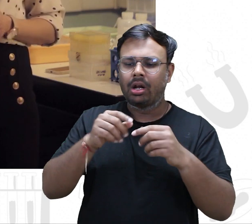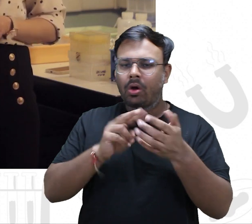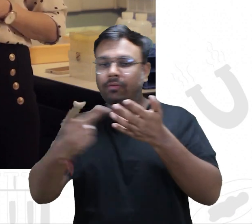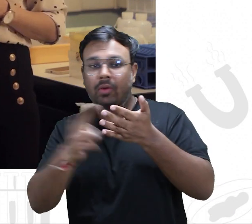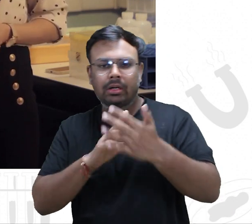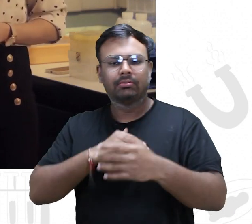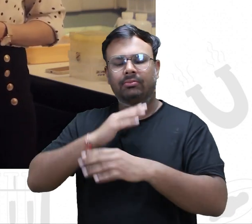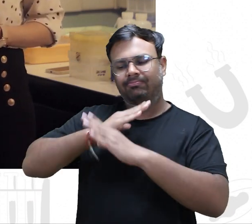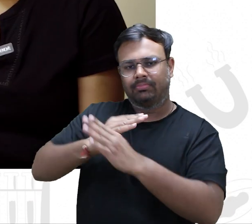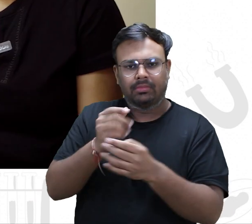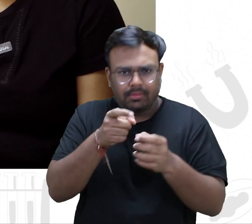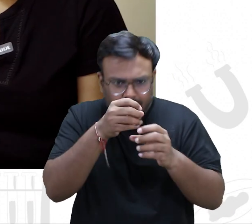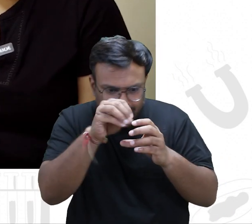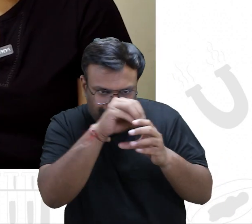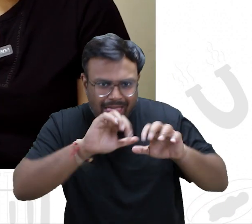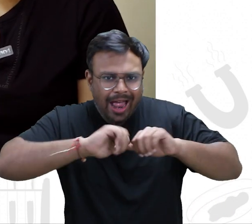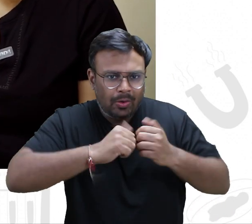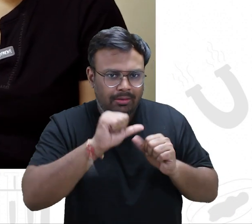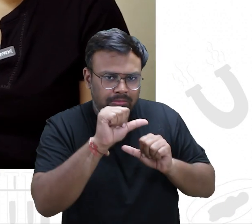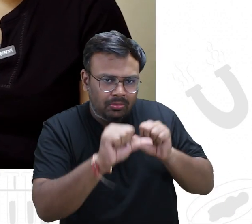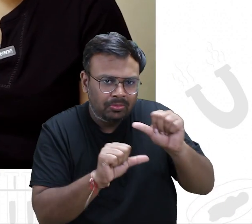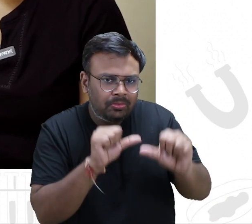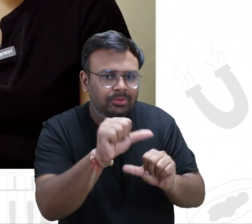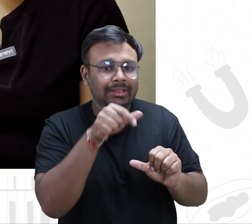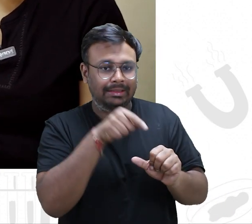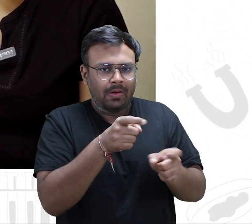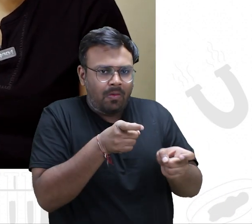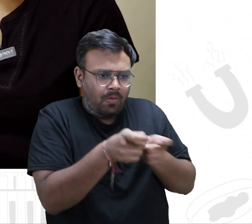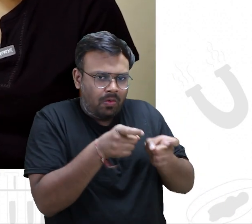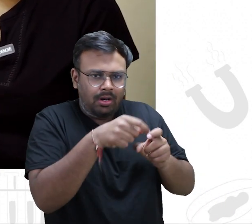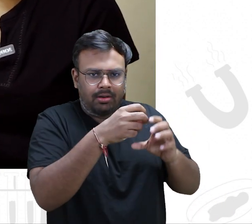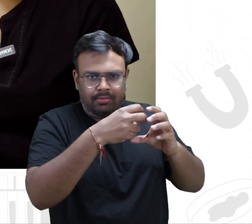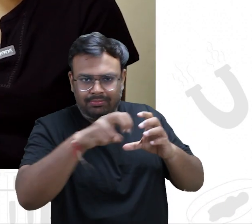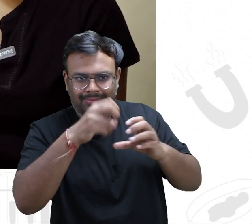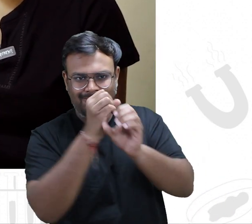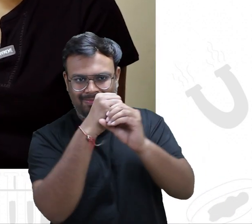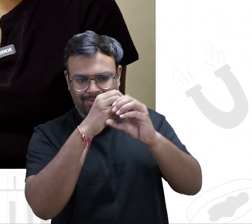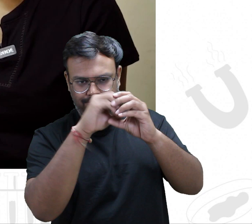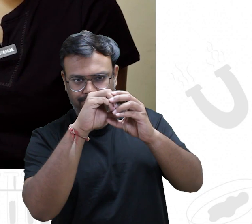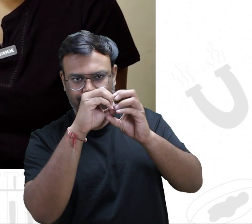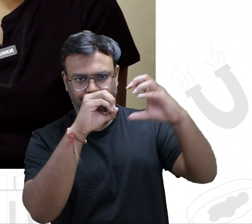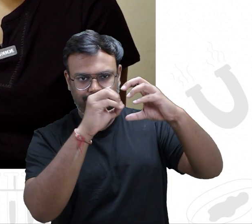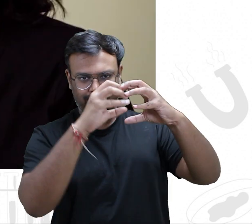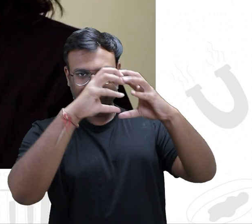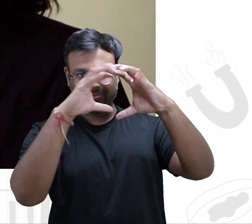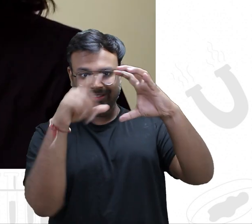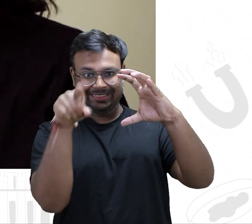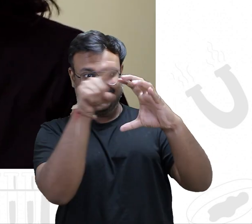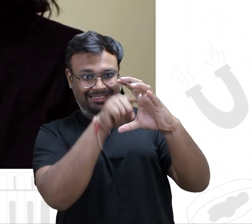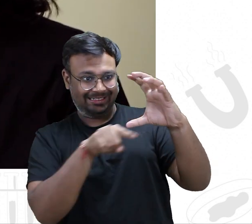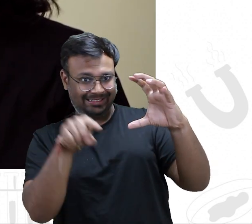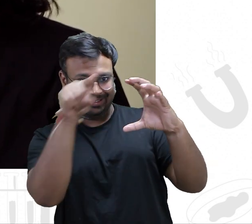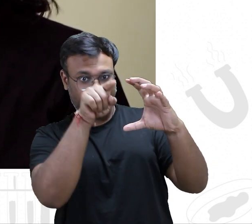differentiation to specific cell fates. Cell fate specification is governed by shifts in metabolic requirements. Every